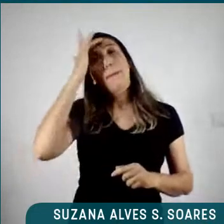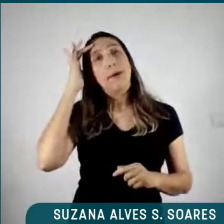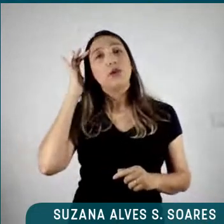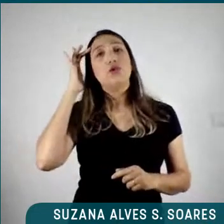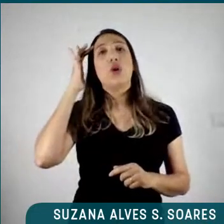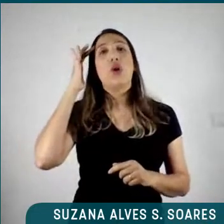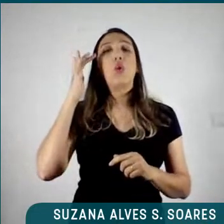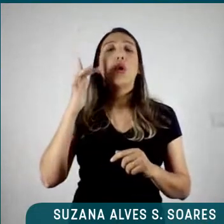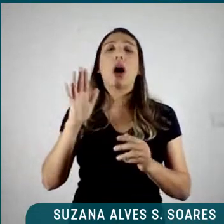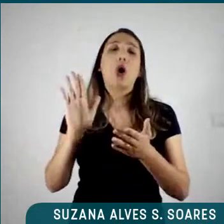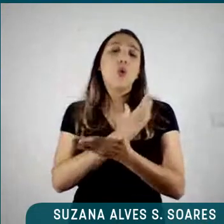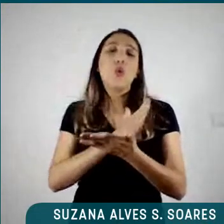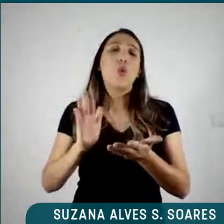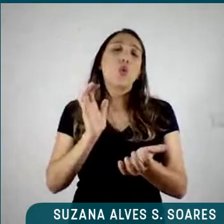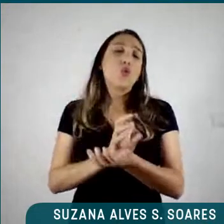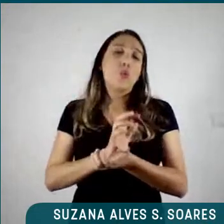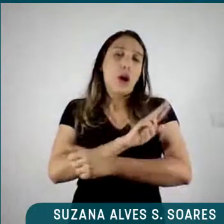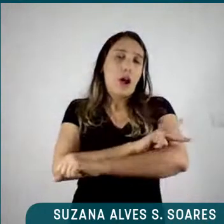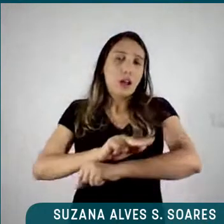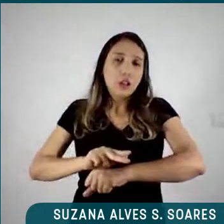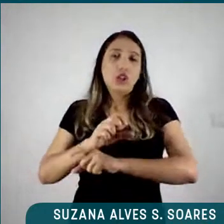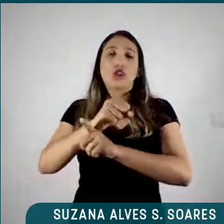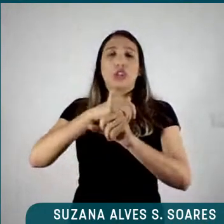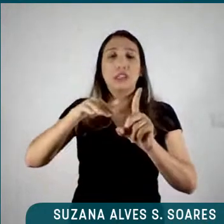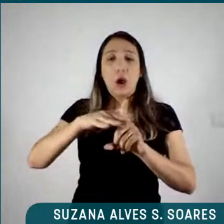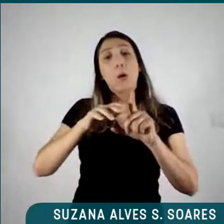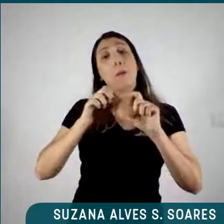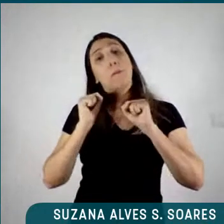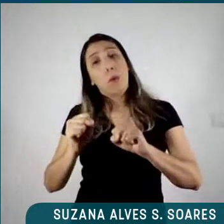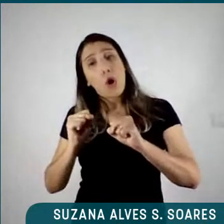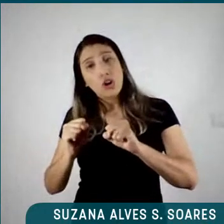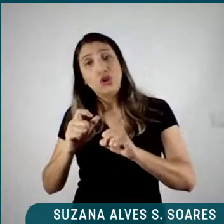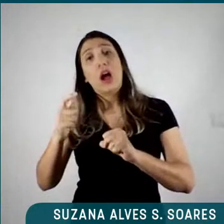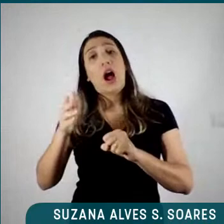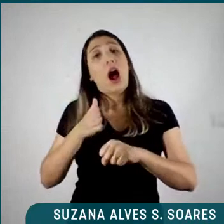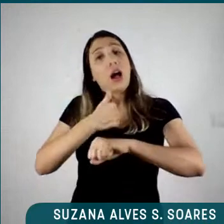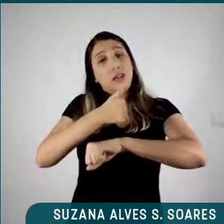all the decrees that we have in Brazil, all the laws applied